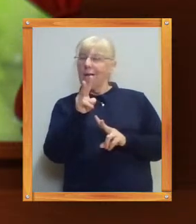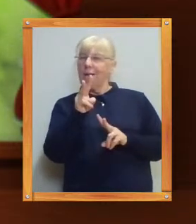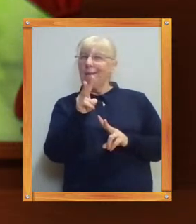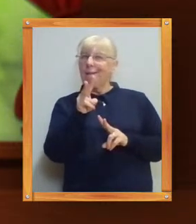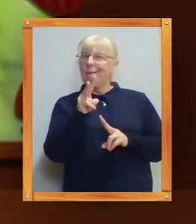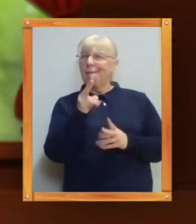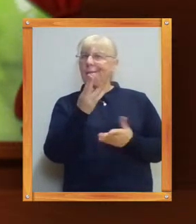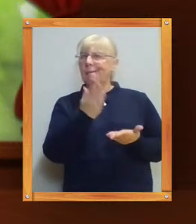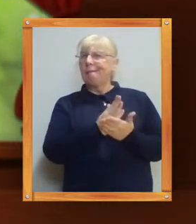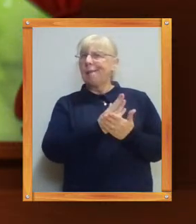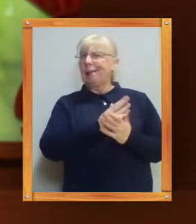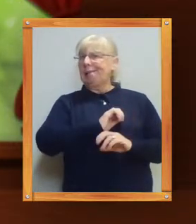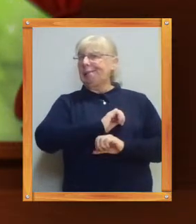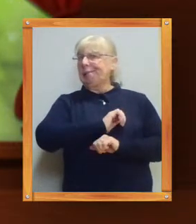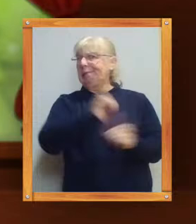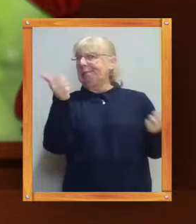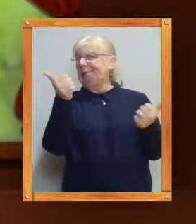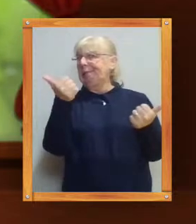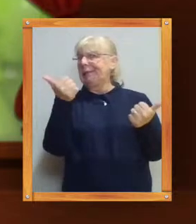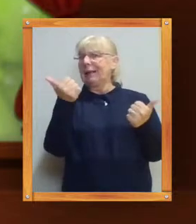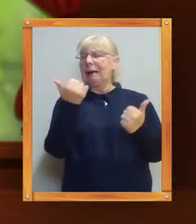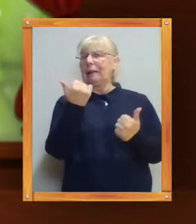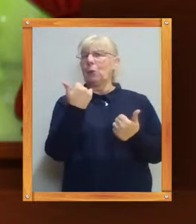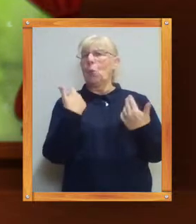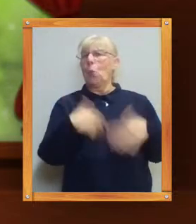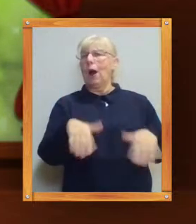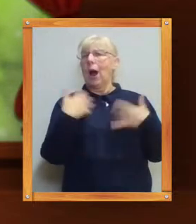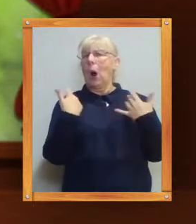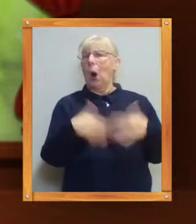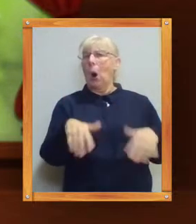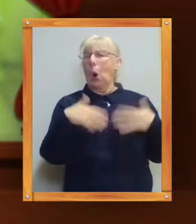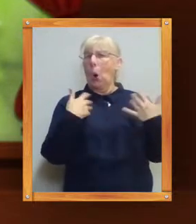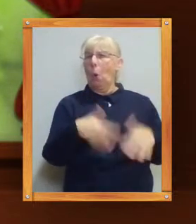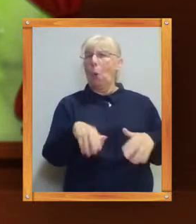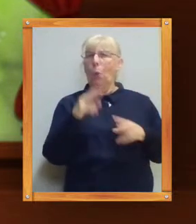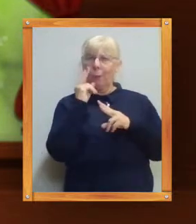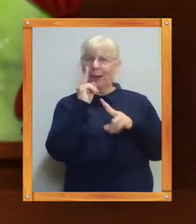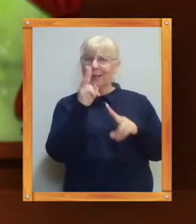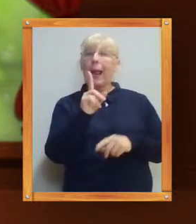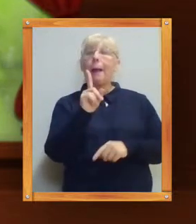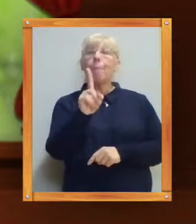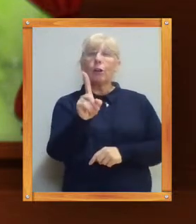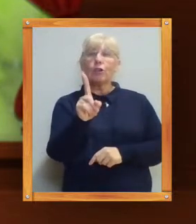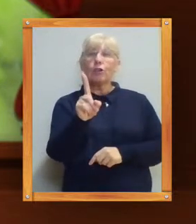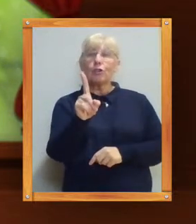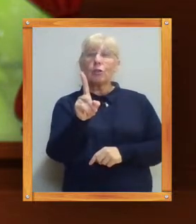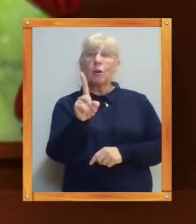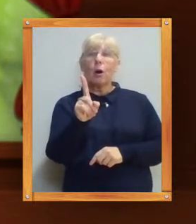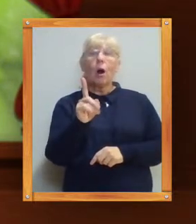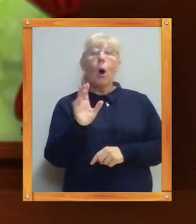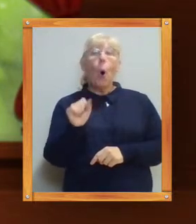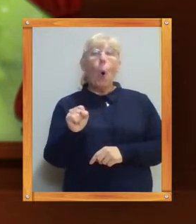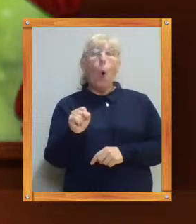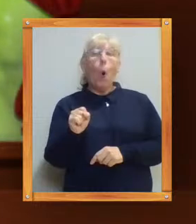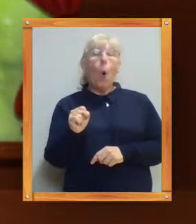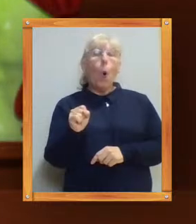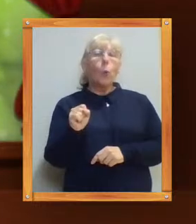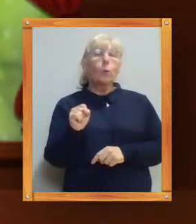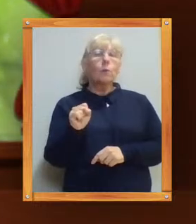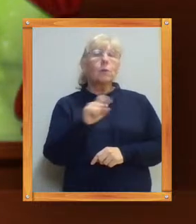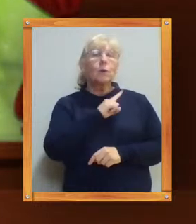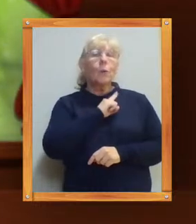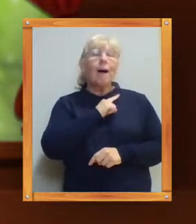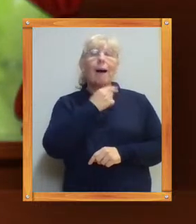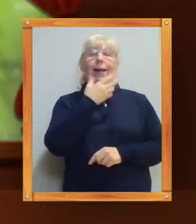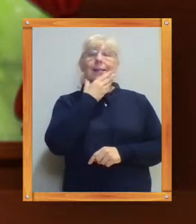going to hear it being brought into our homes in just a second tonight. But first, hopefully he's en route, because we've got a big job to do here tonight at Moores